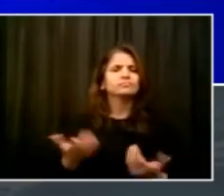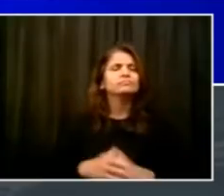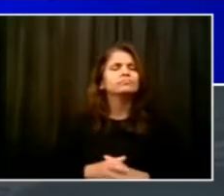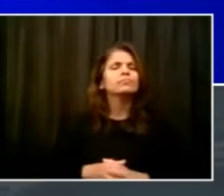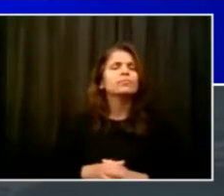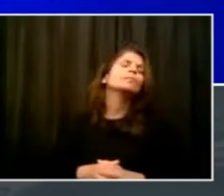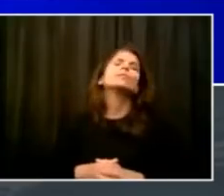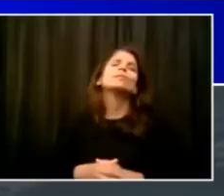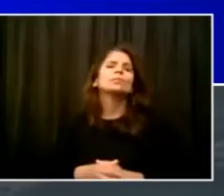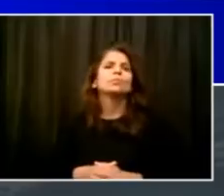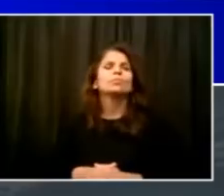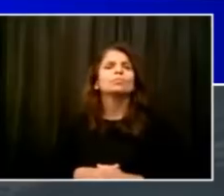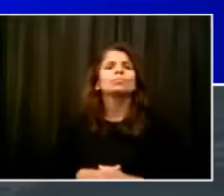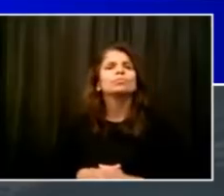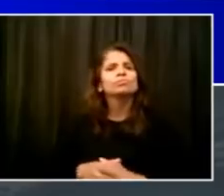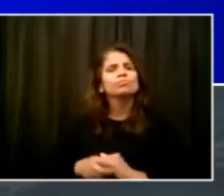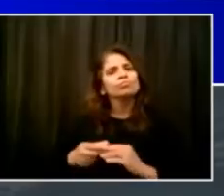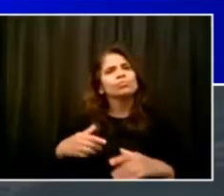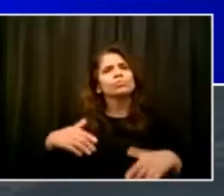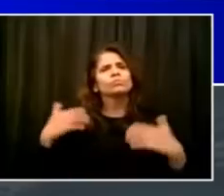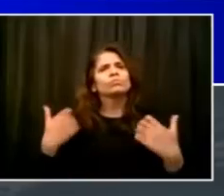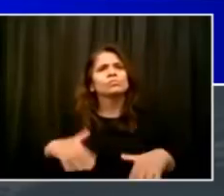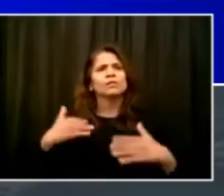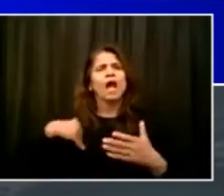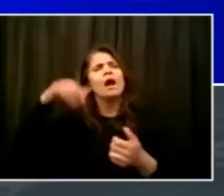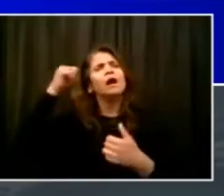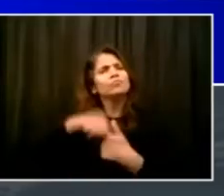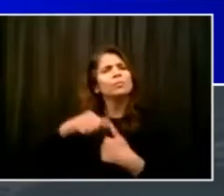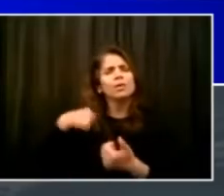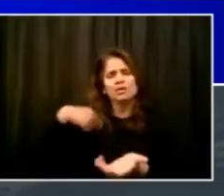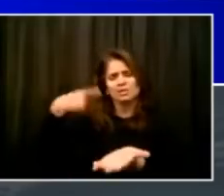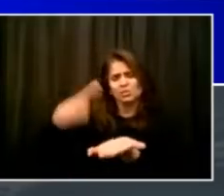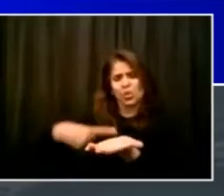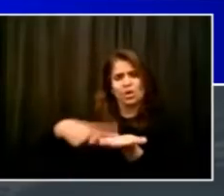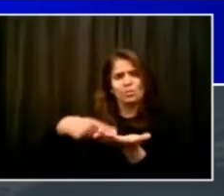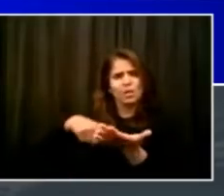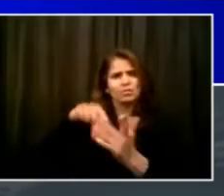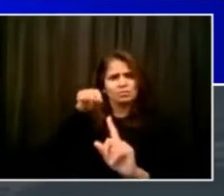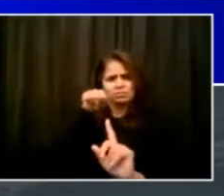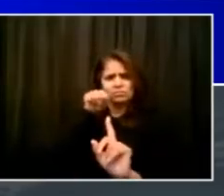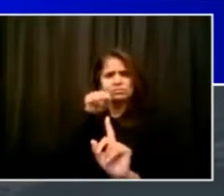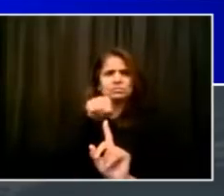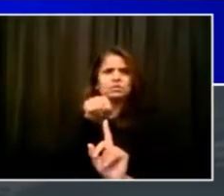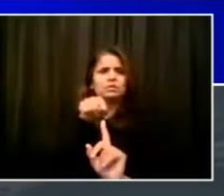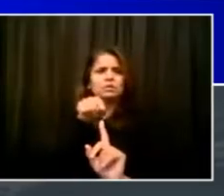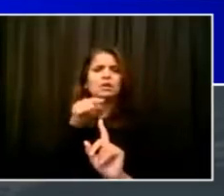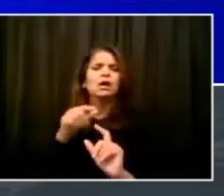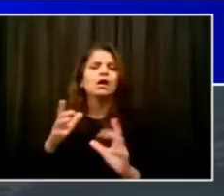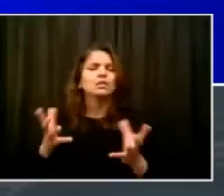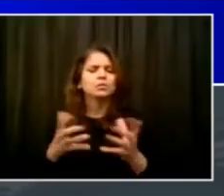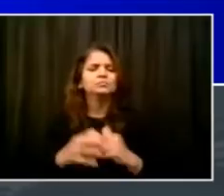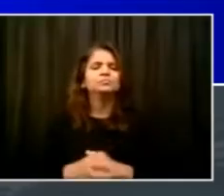talked about this in a while. I think it's time to check in on it, the census. So